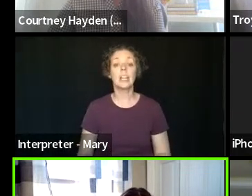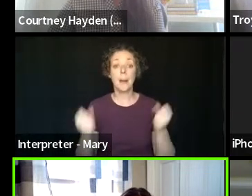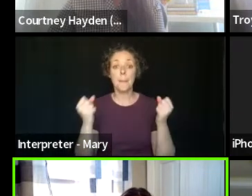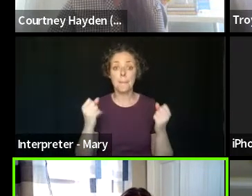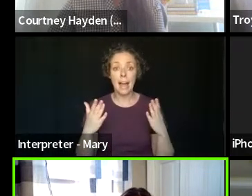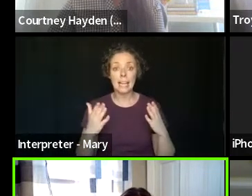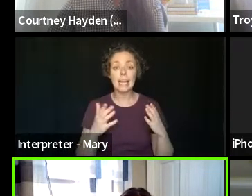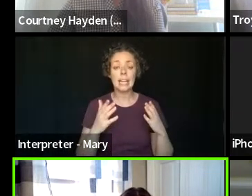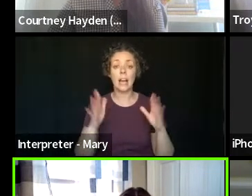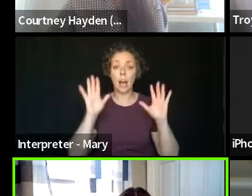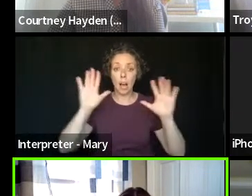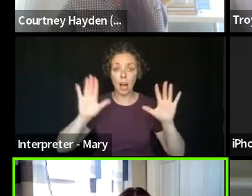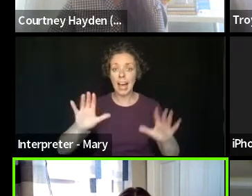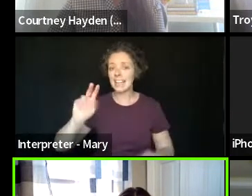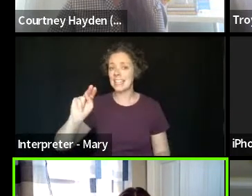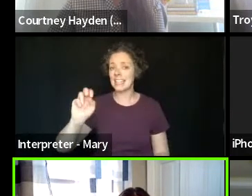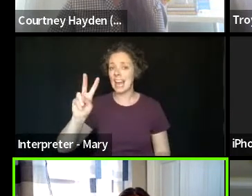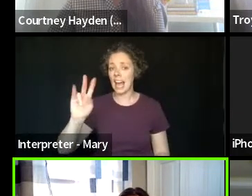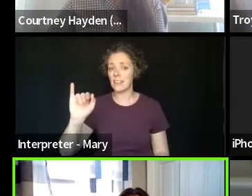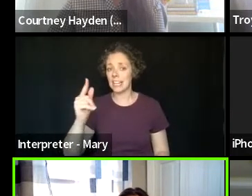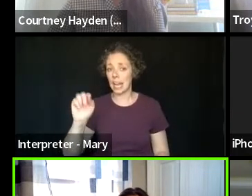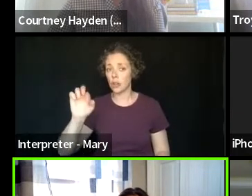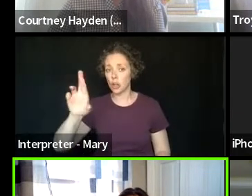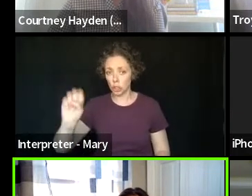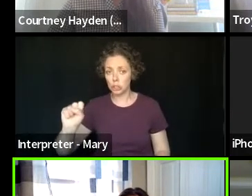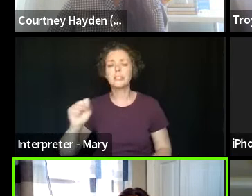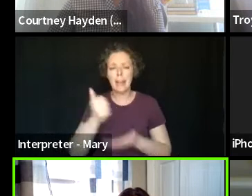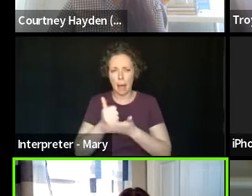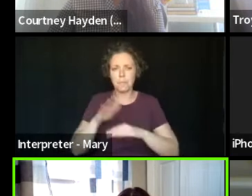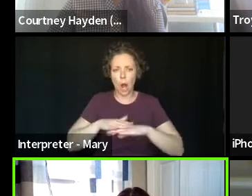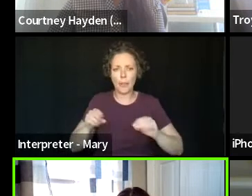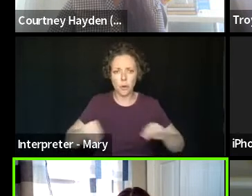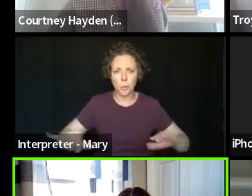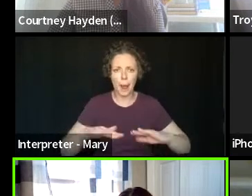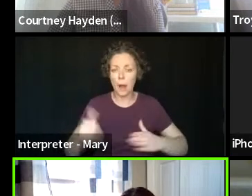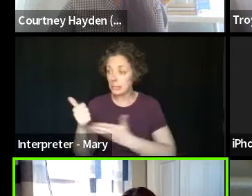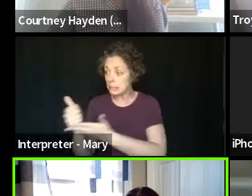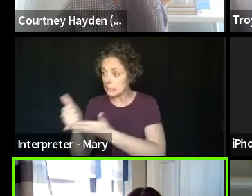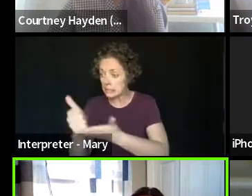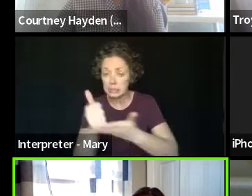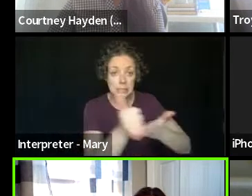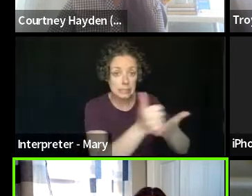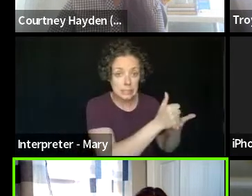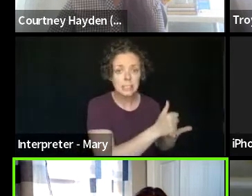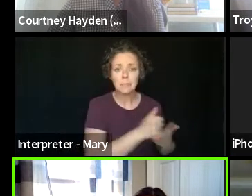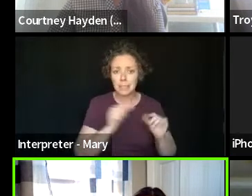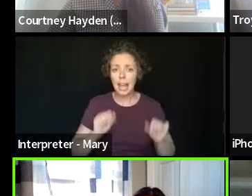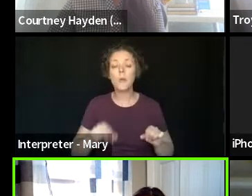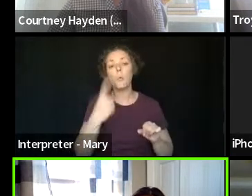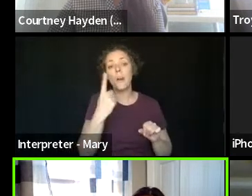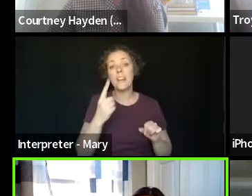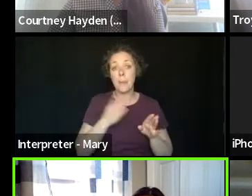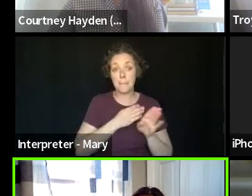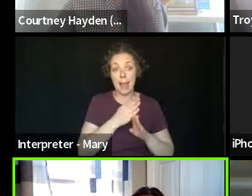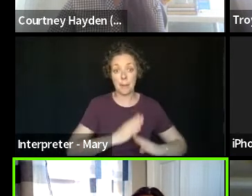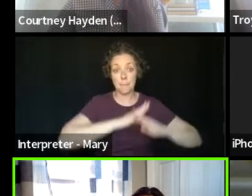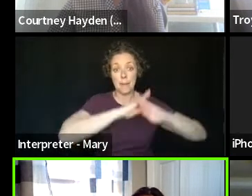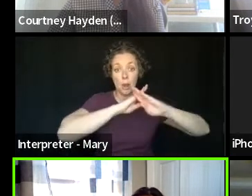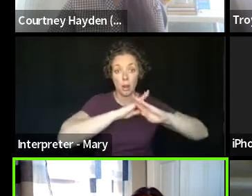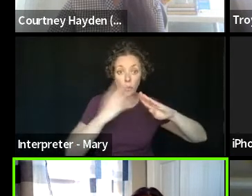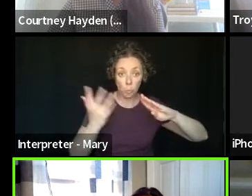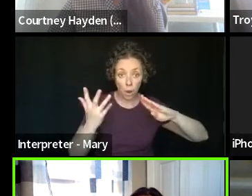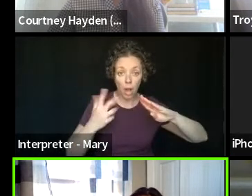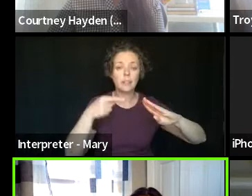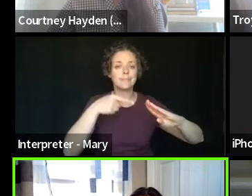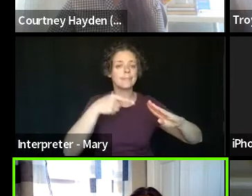on the ground helping people with this. But one of the main barriers that we know are present is